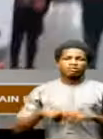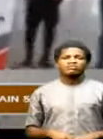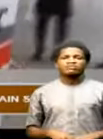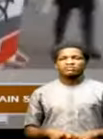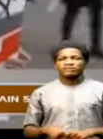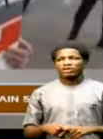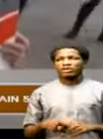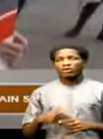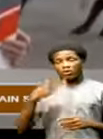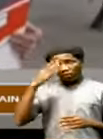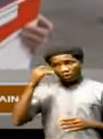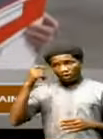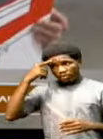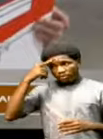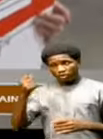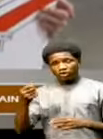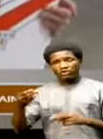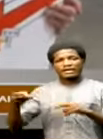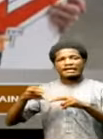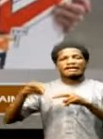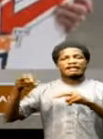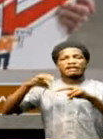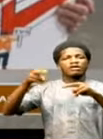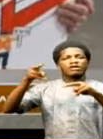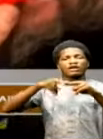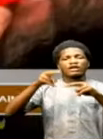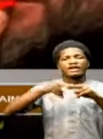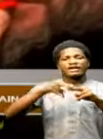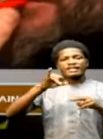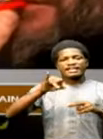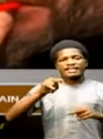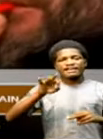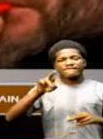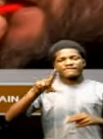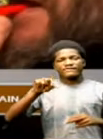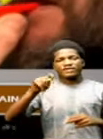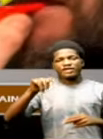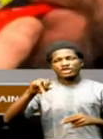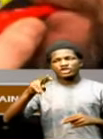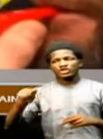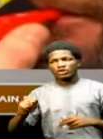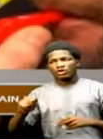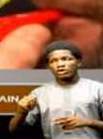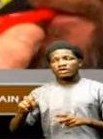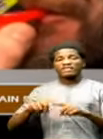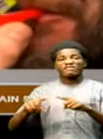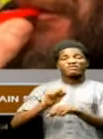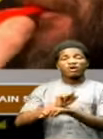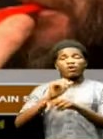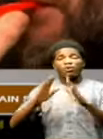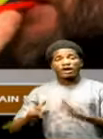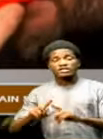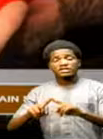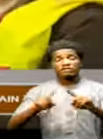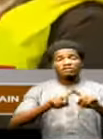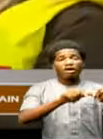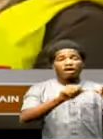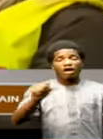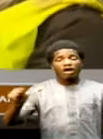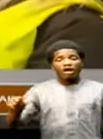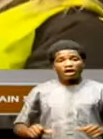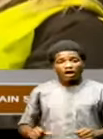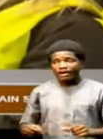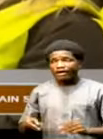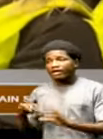face of brisk inflation. Workers at airports, ports, railways, buses and metro lines